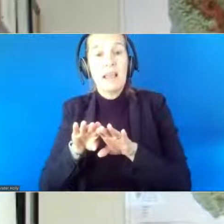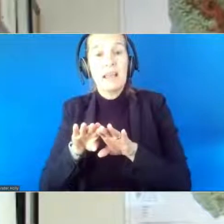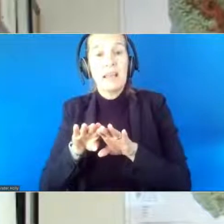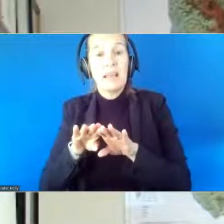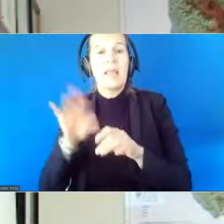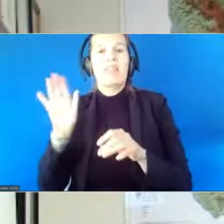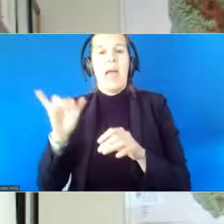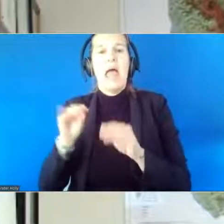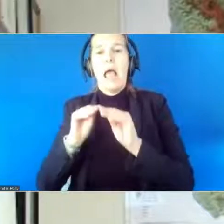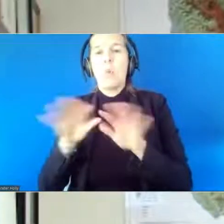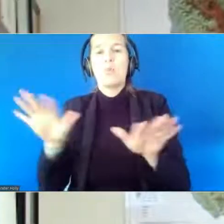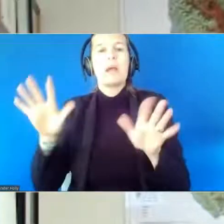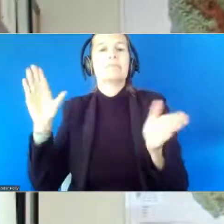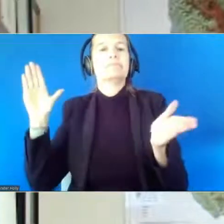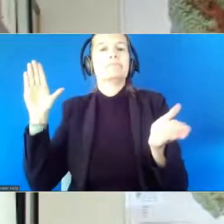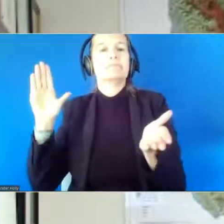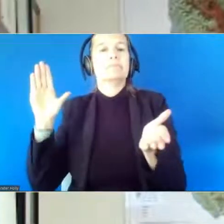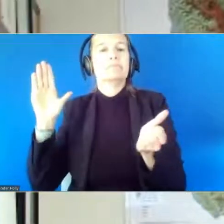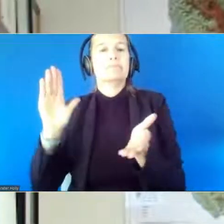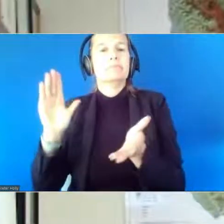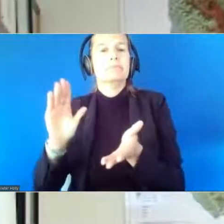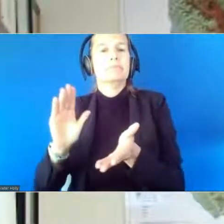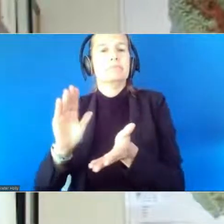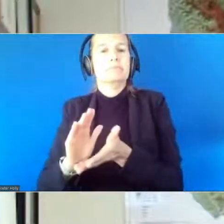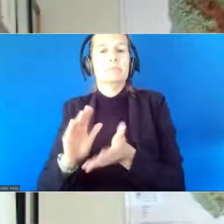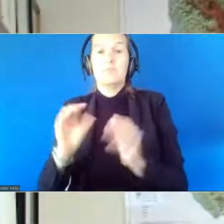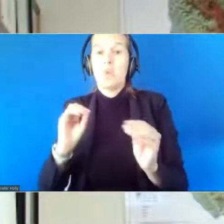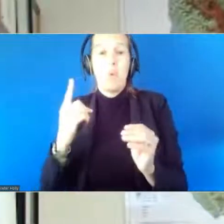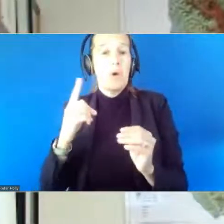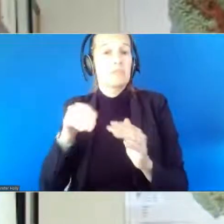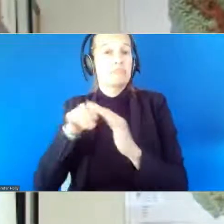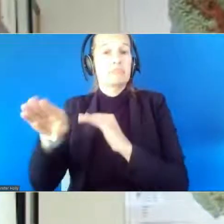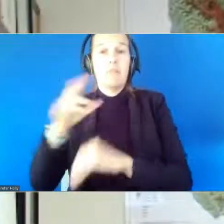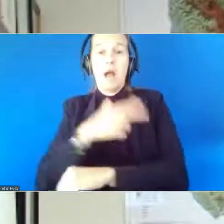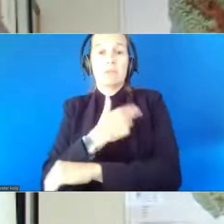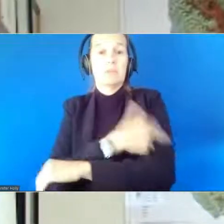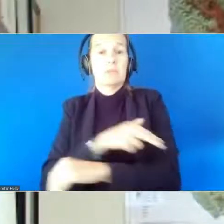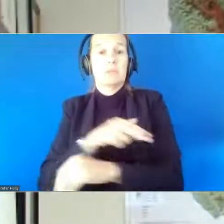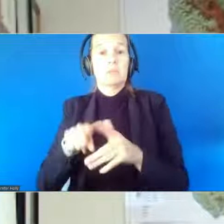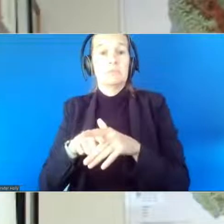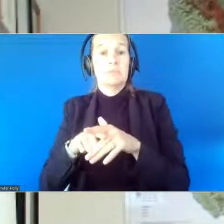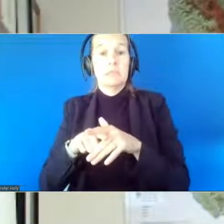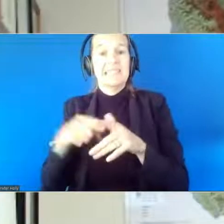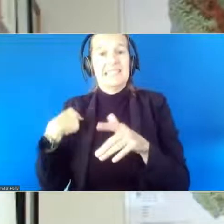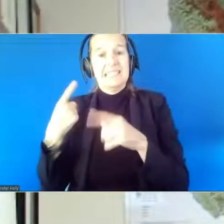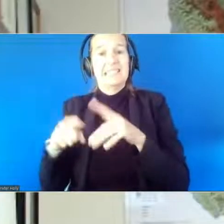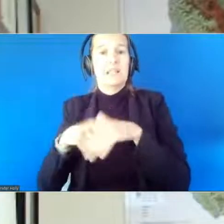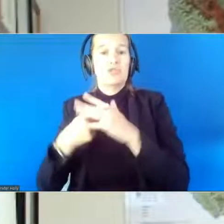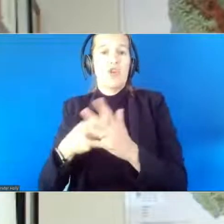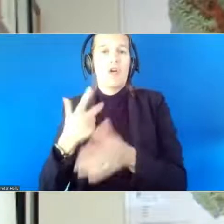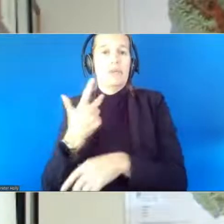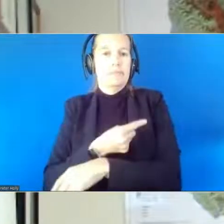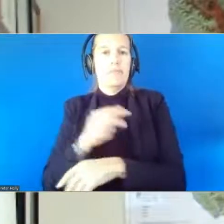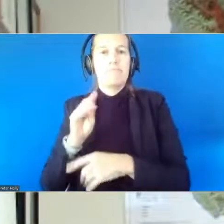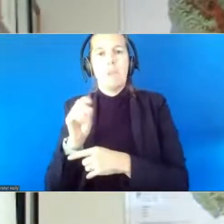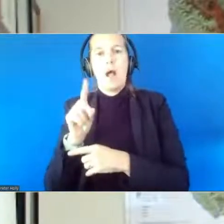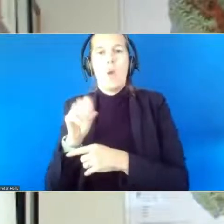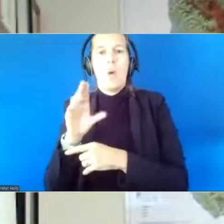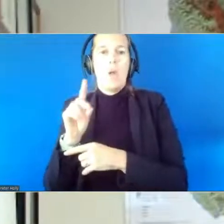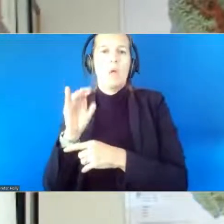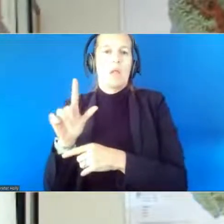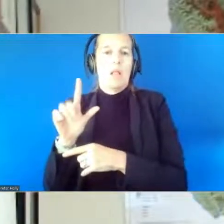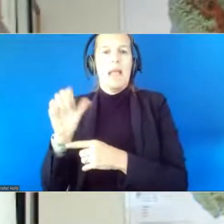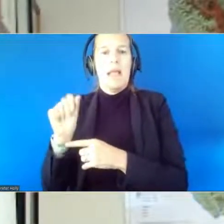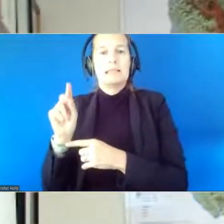also decreasing with fewer cases, no hospitalizations since starting the monoclonal antibodies, and we're hoping that that